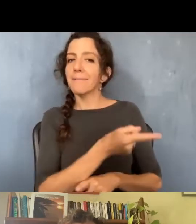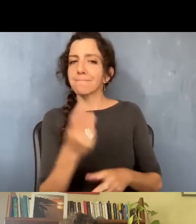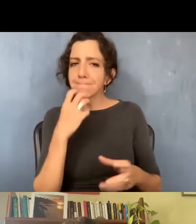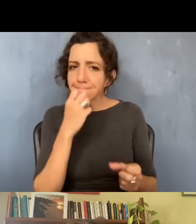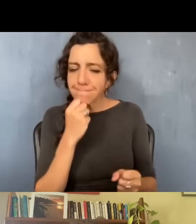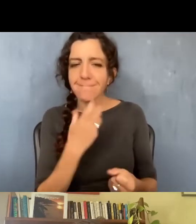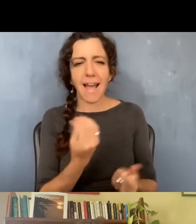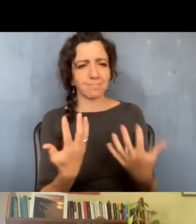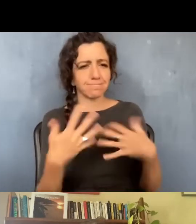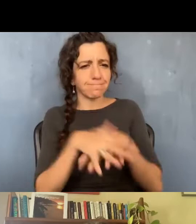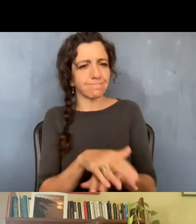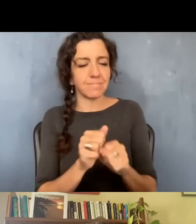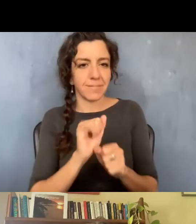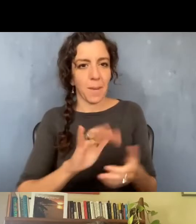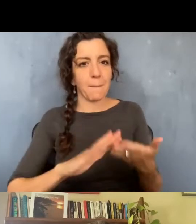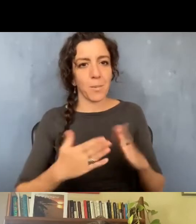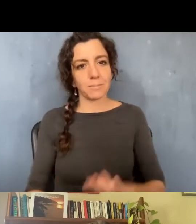community.